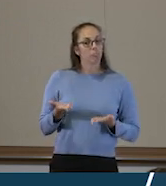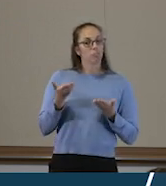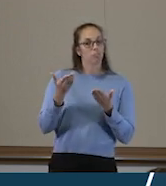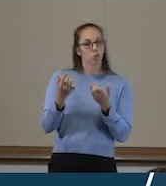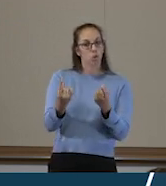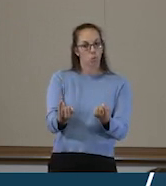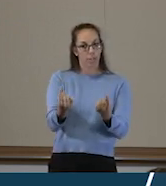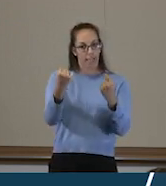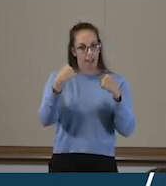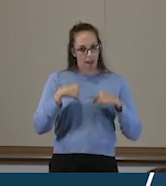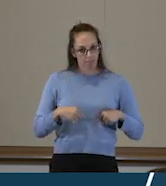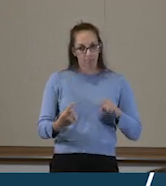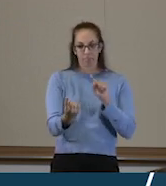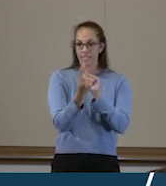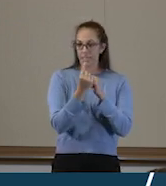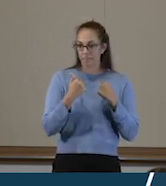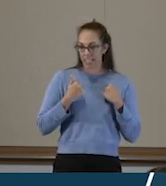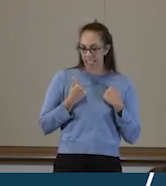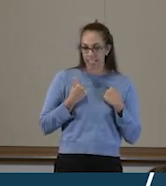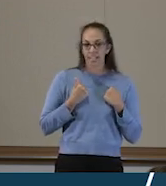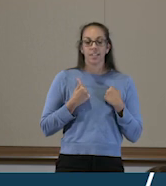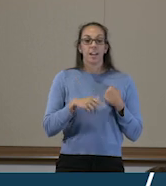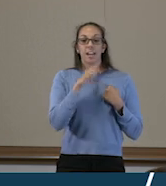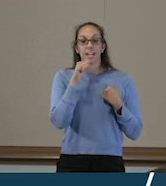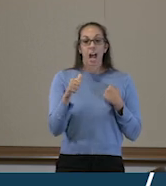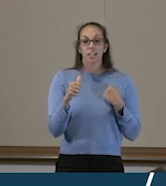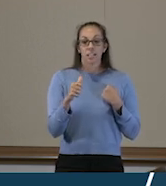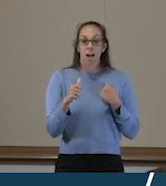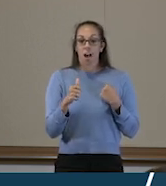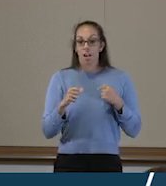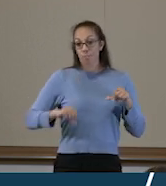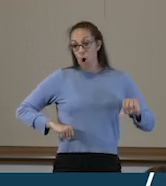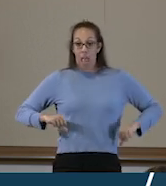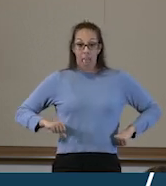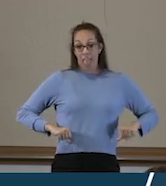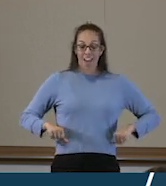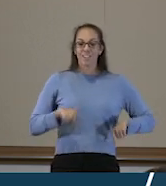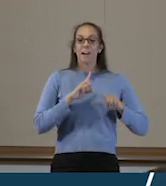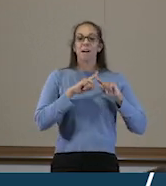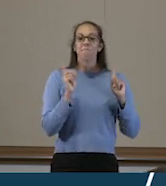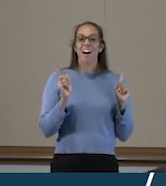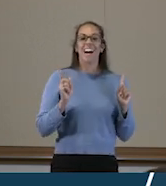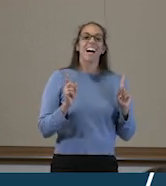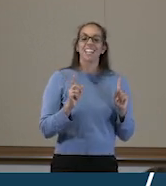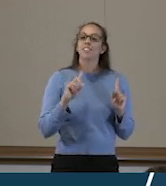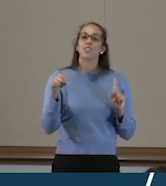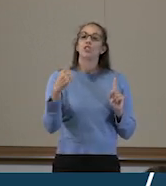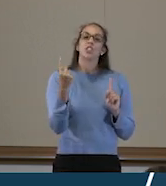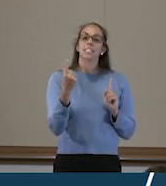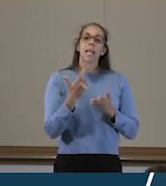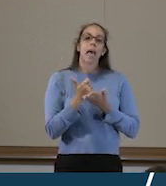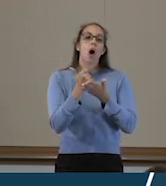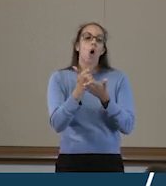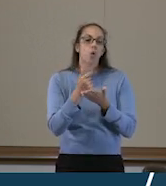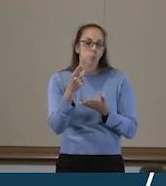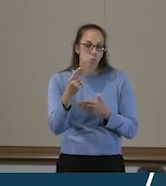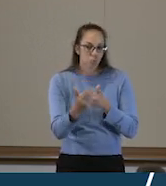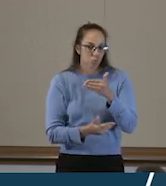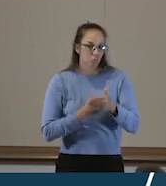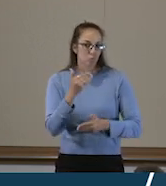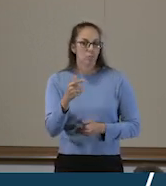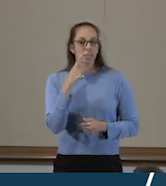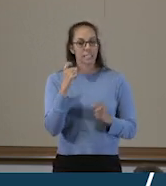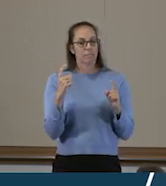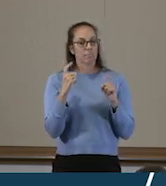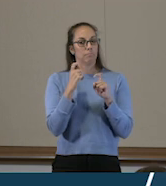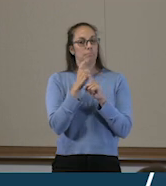come to someone like myself, not to toot my own horn, but just to kind of help you along in the process, because it is